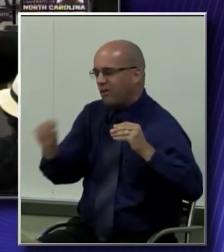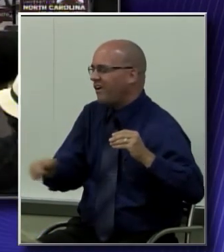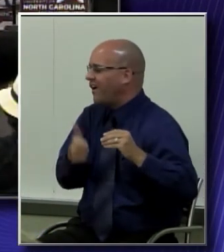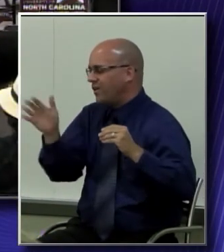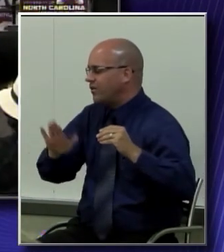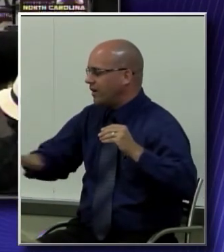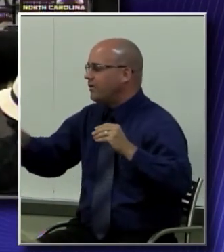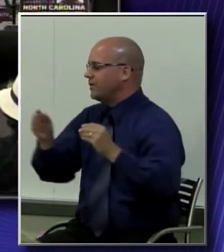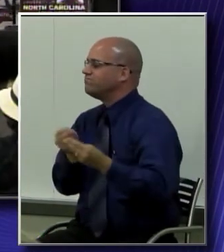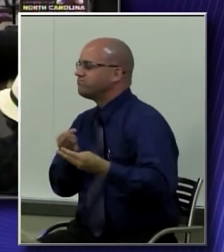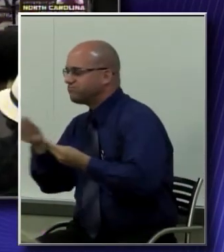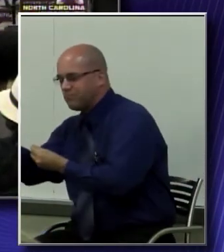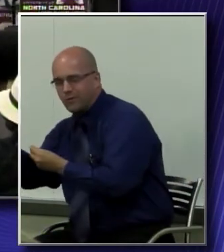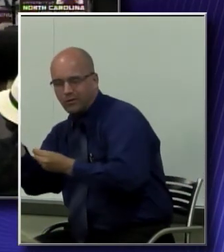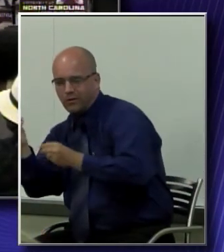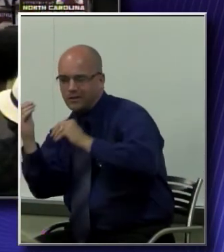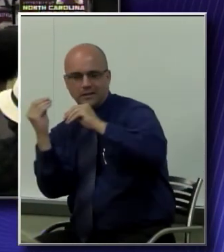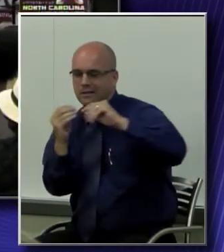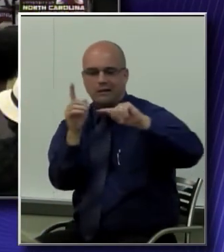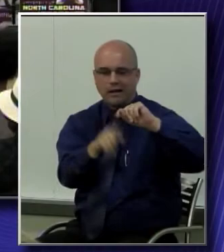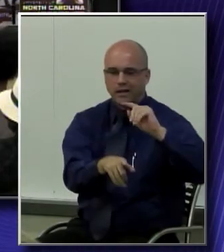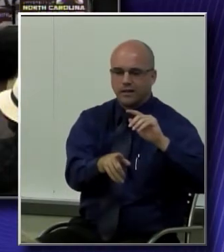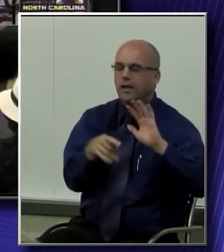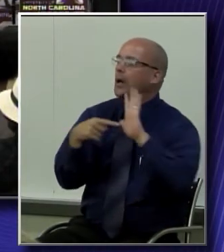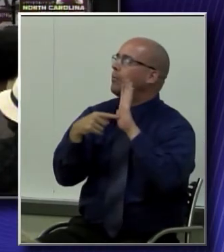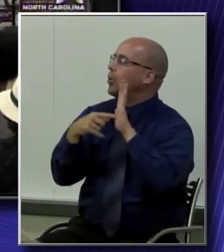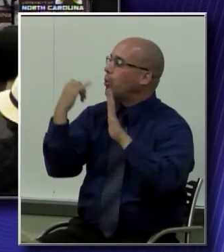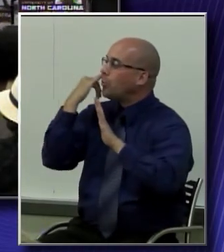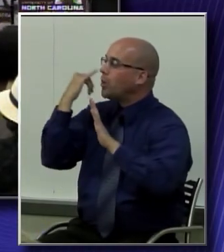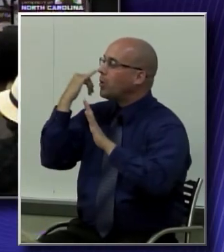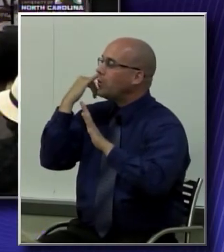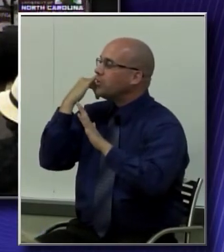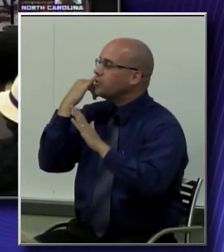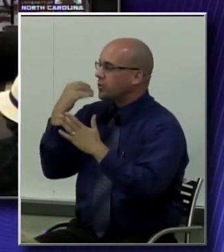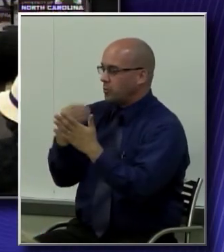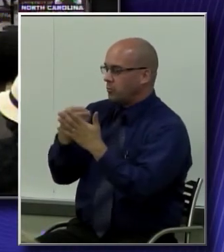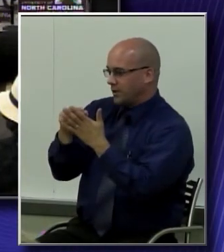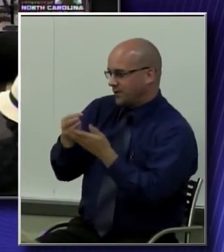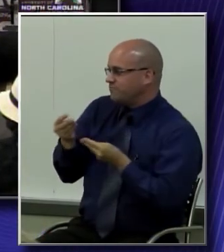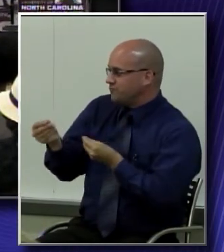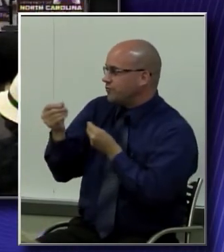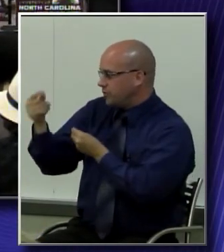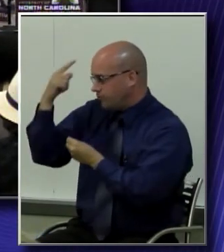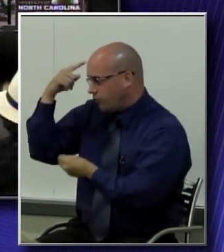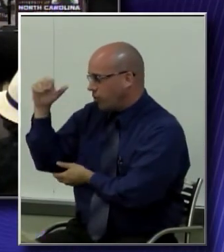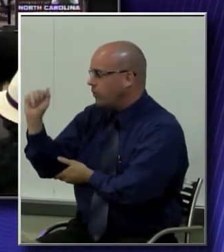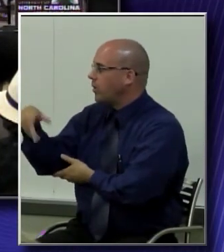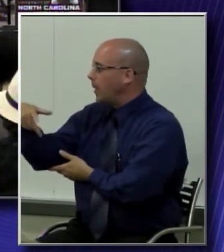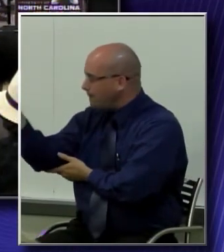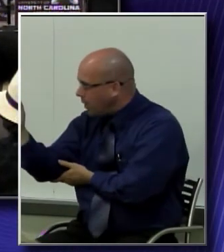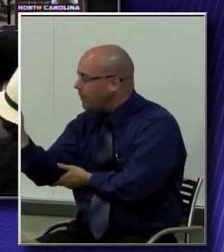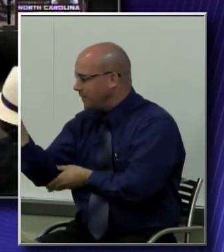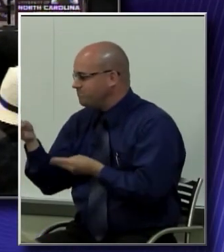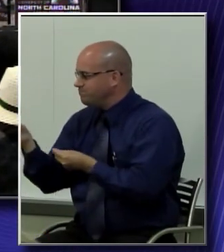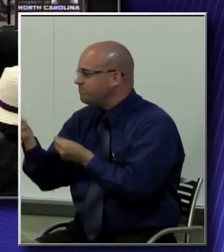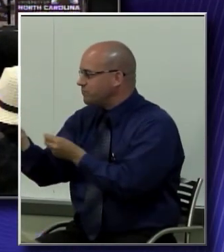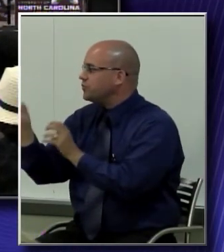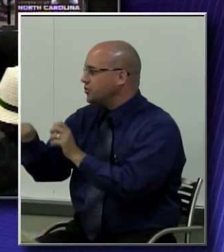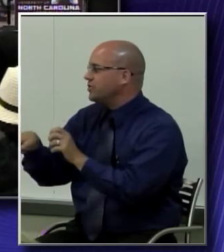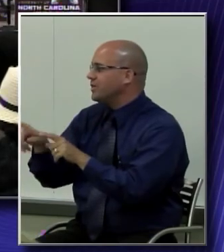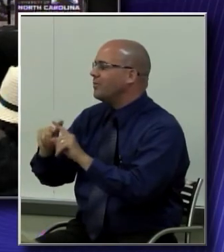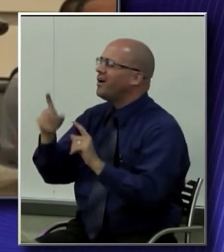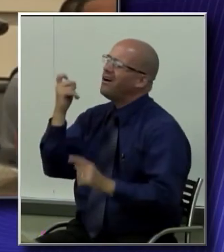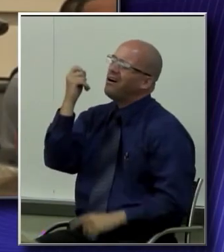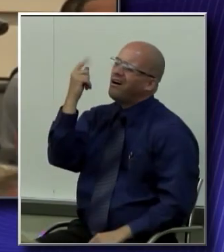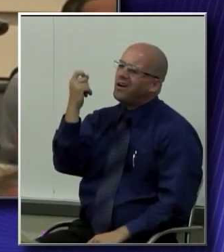feel funding should be put towards the departments that these students are in and not towards things like a $56 million student union, so